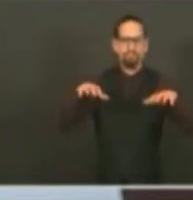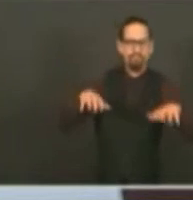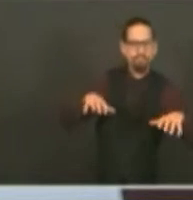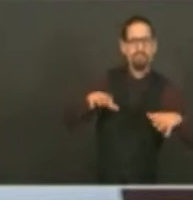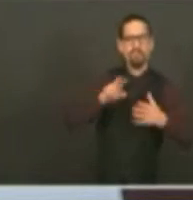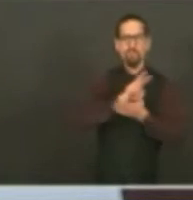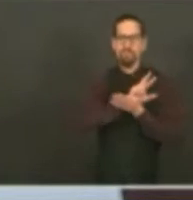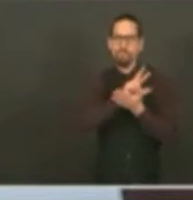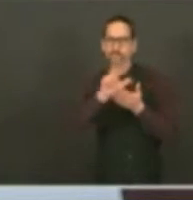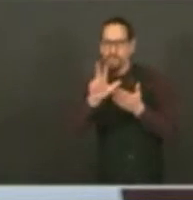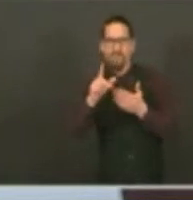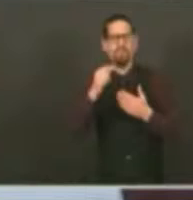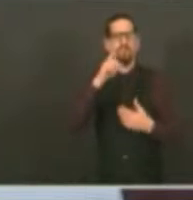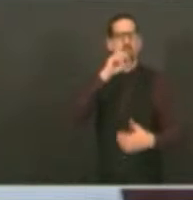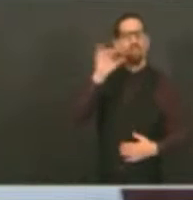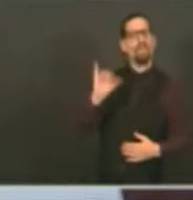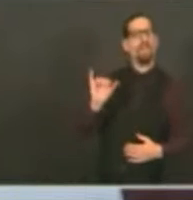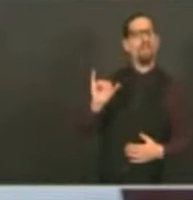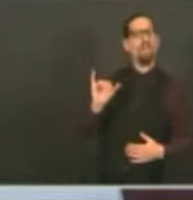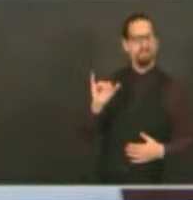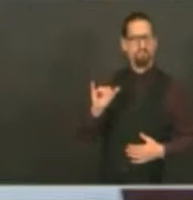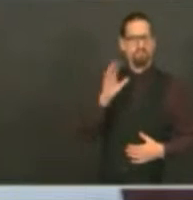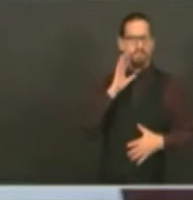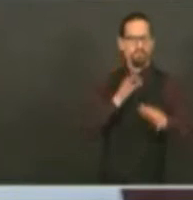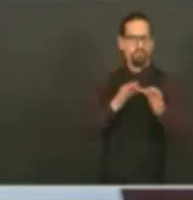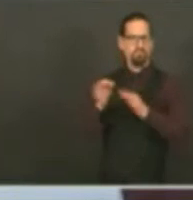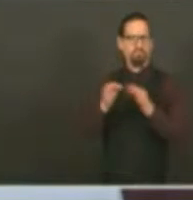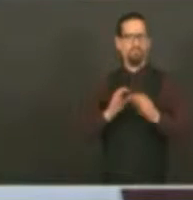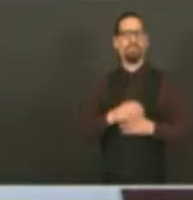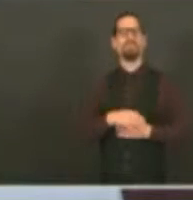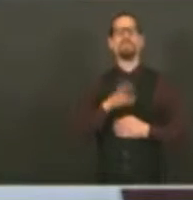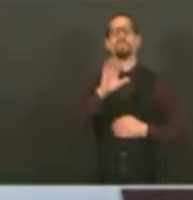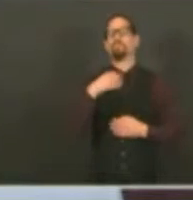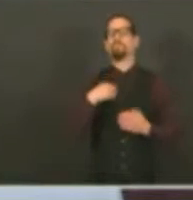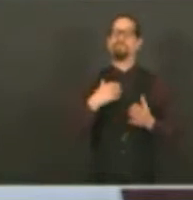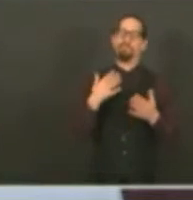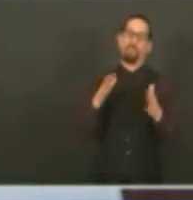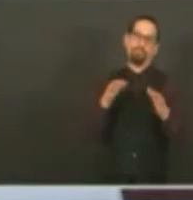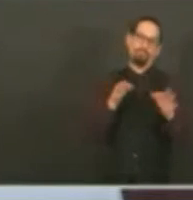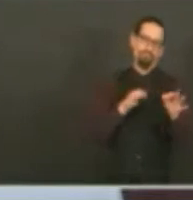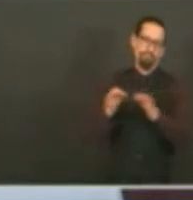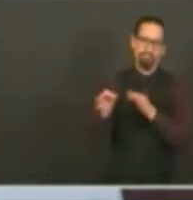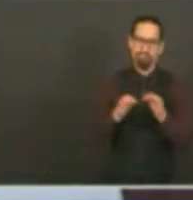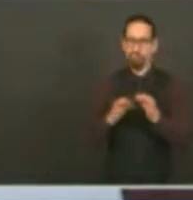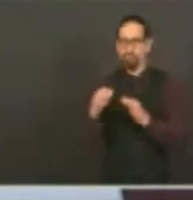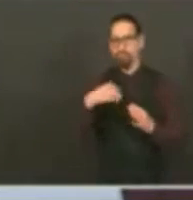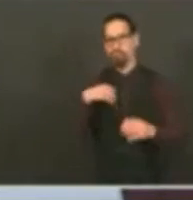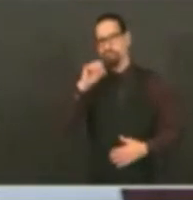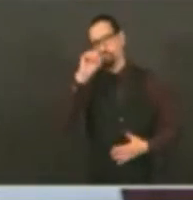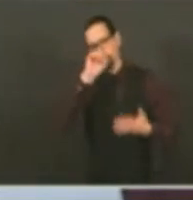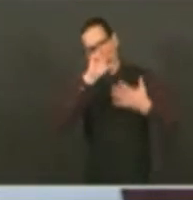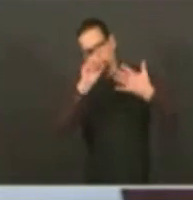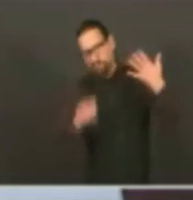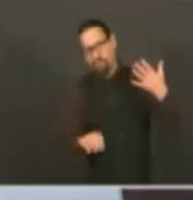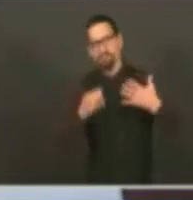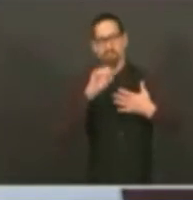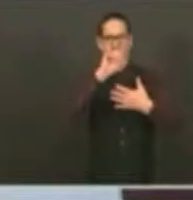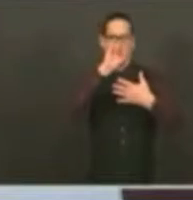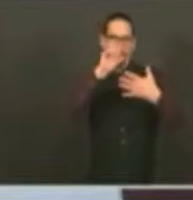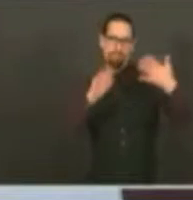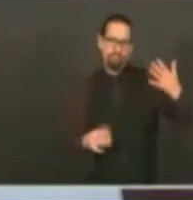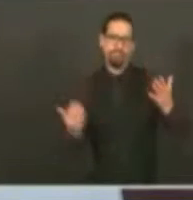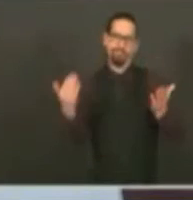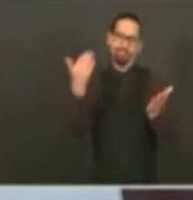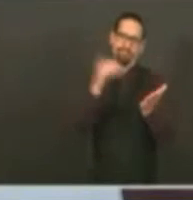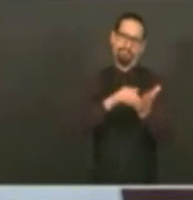look like. As I've said time and time again, we can't go from a pause to flipping the switch. It